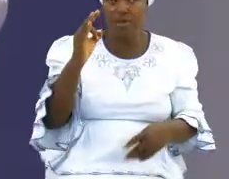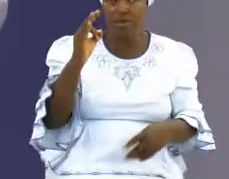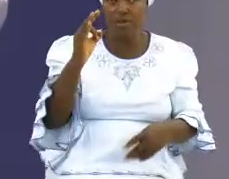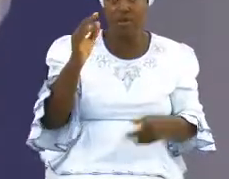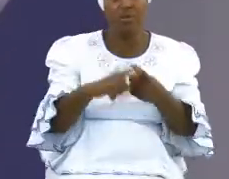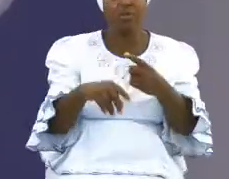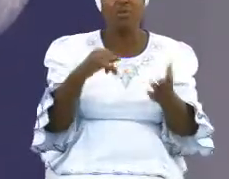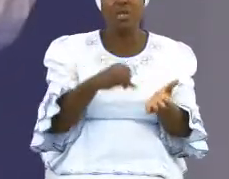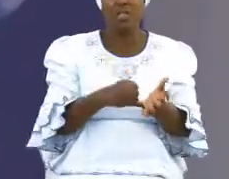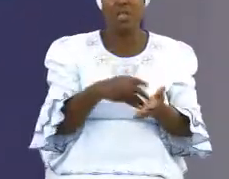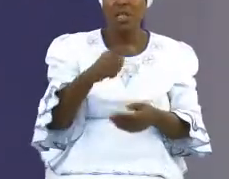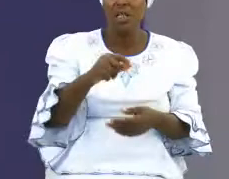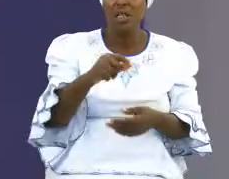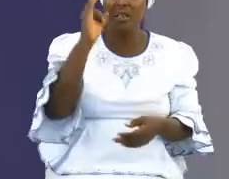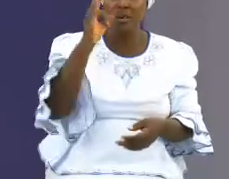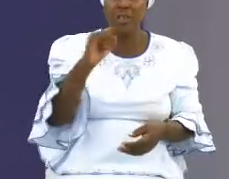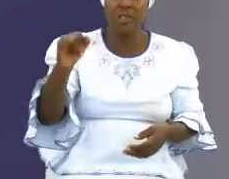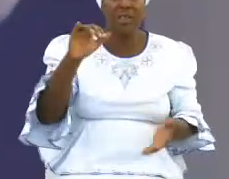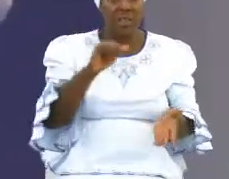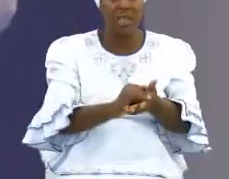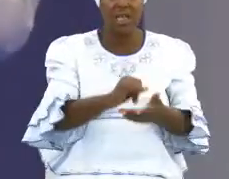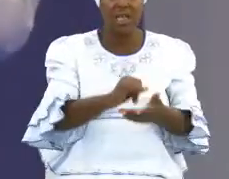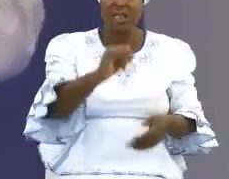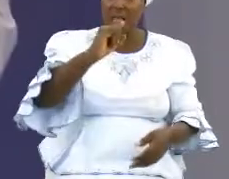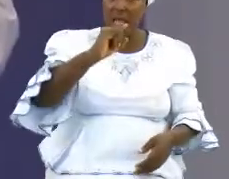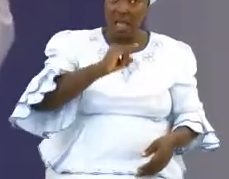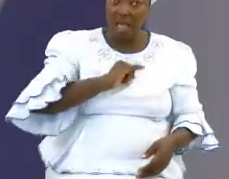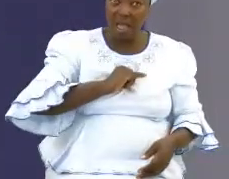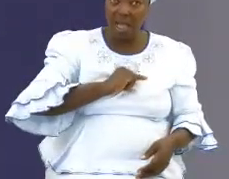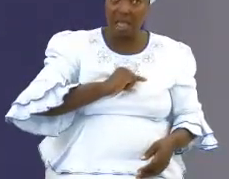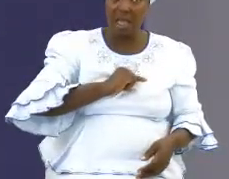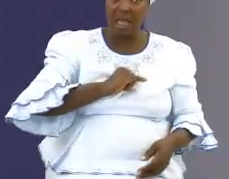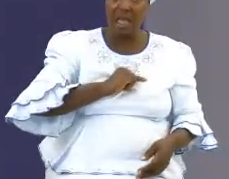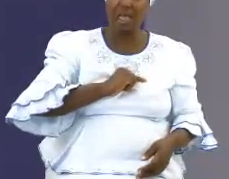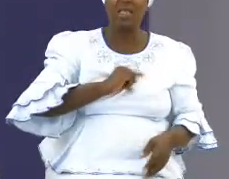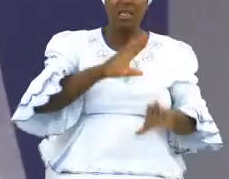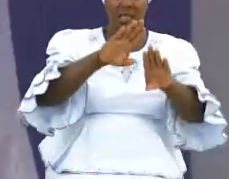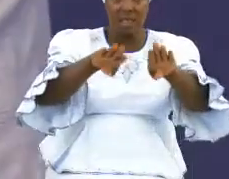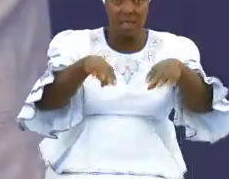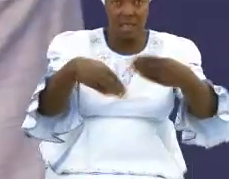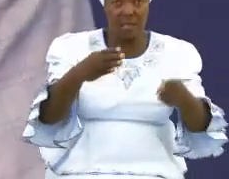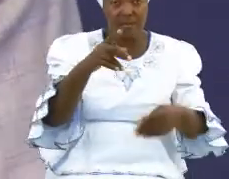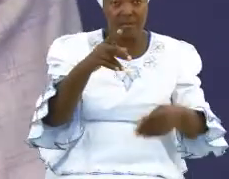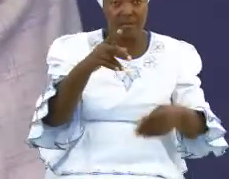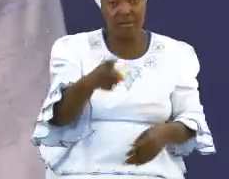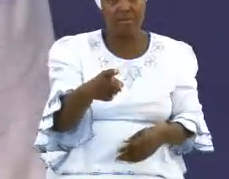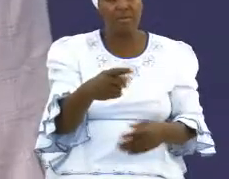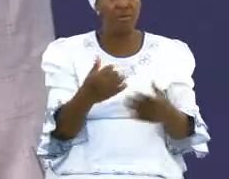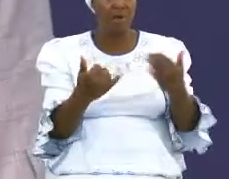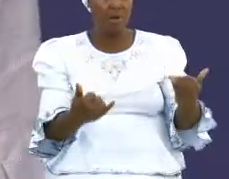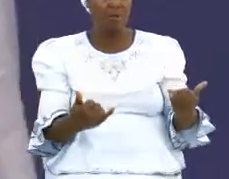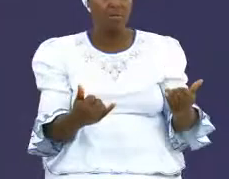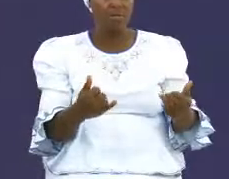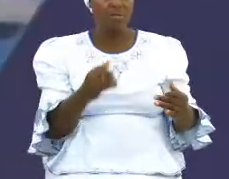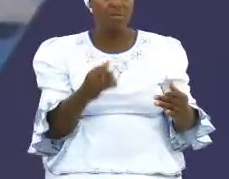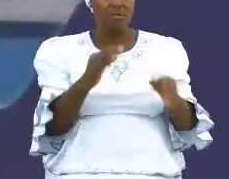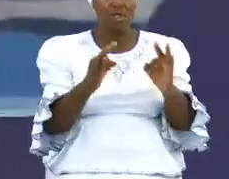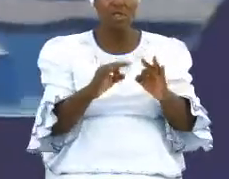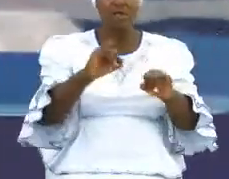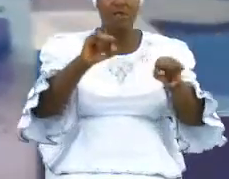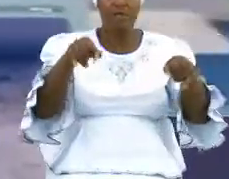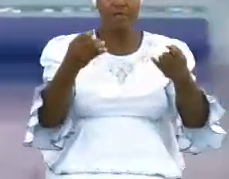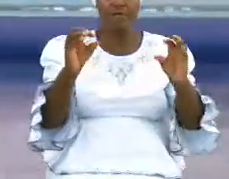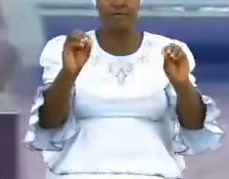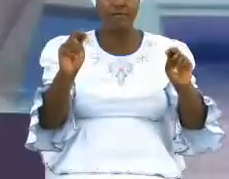the preaching that I bid thee. Now, if Jonah